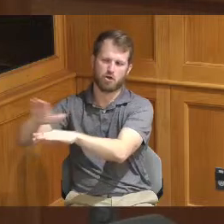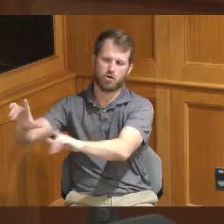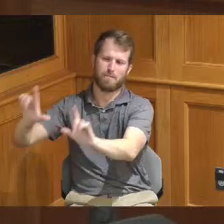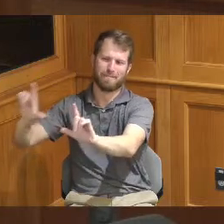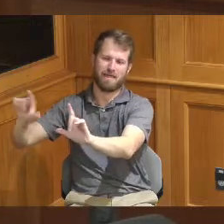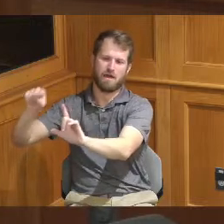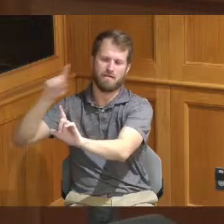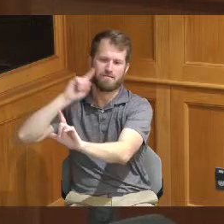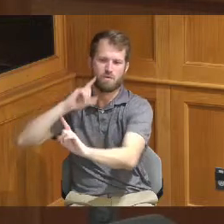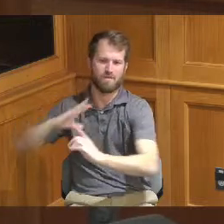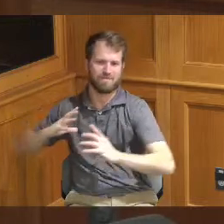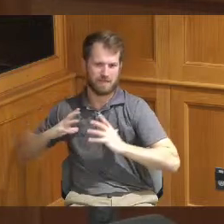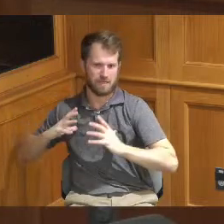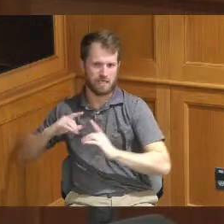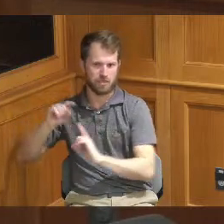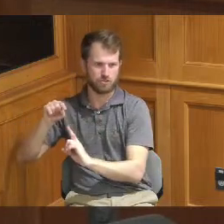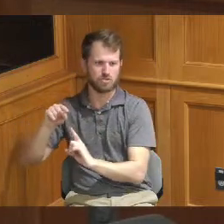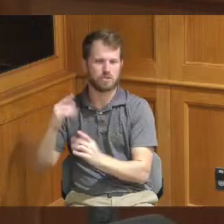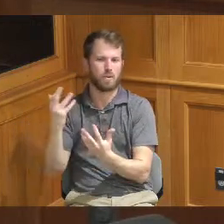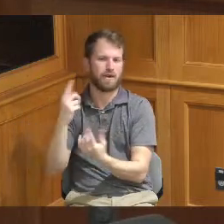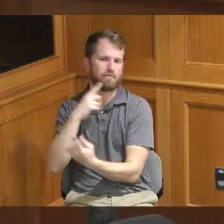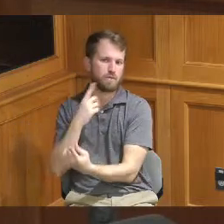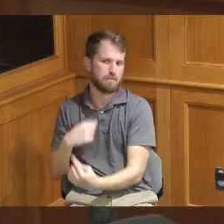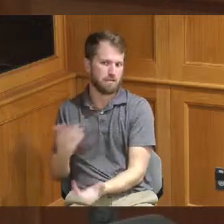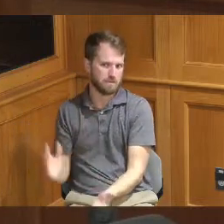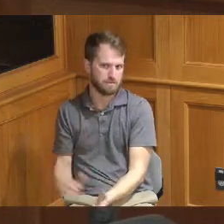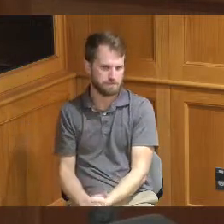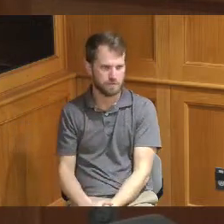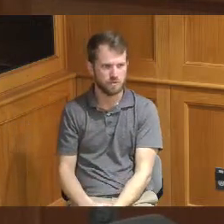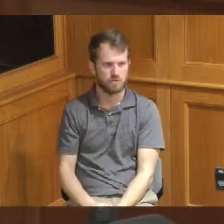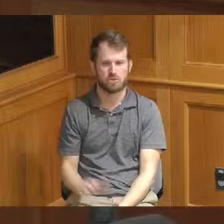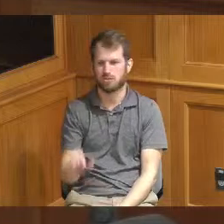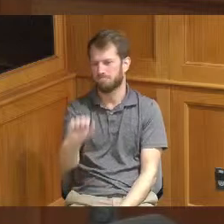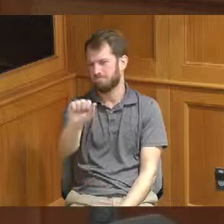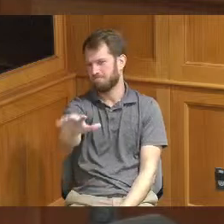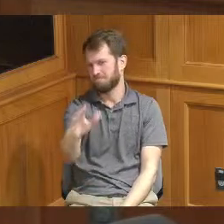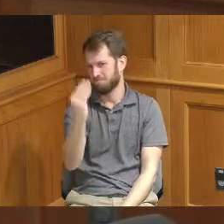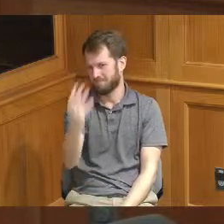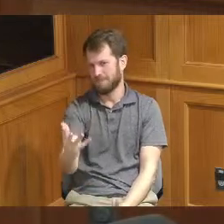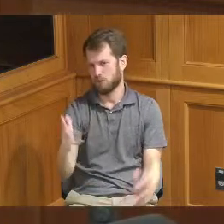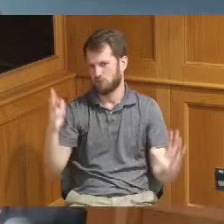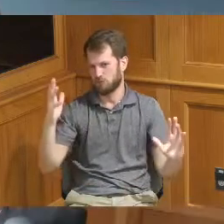the vacation, and we're waiting to hear back from him. So this is just for your information.